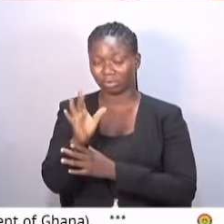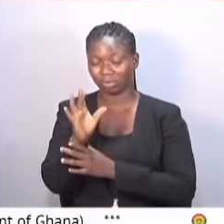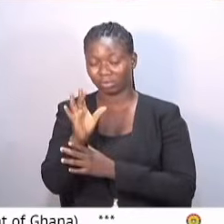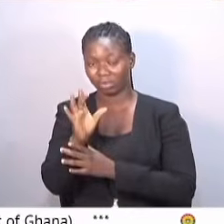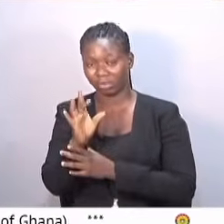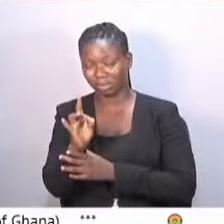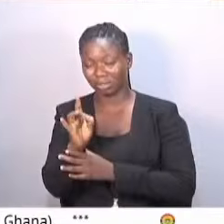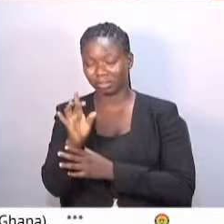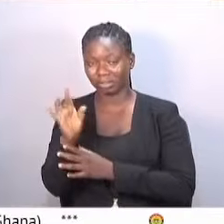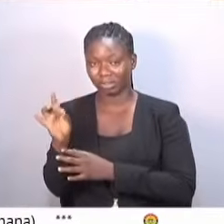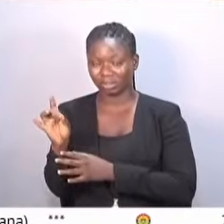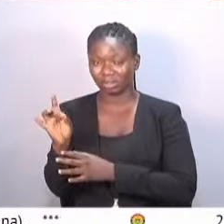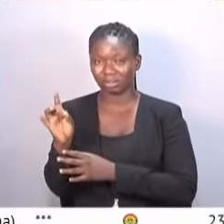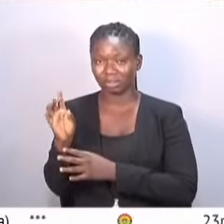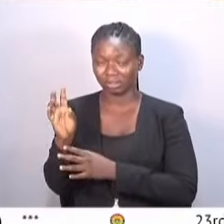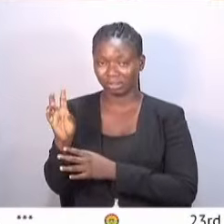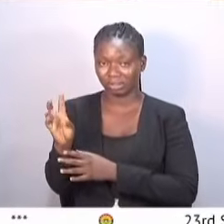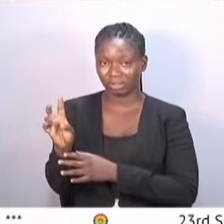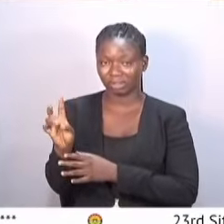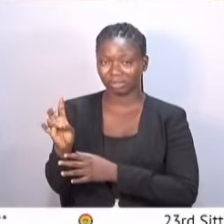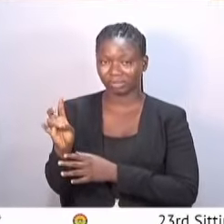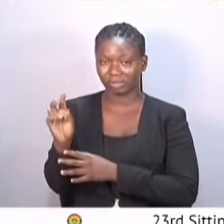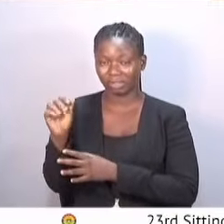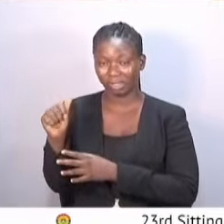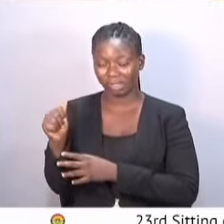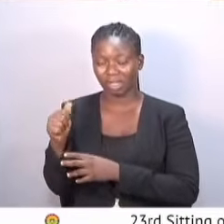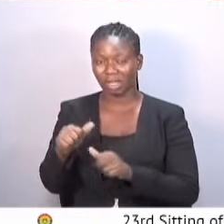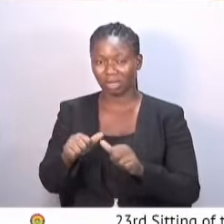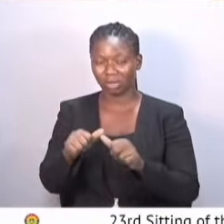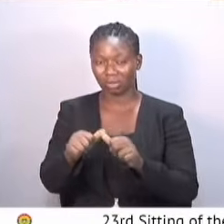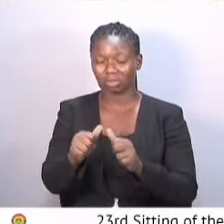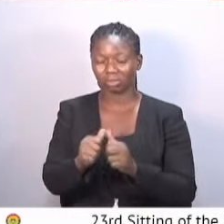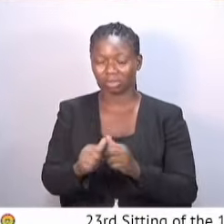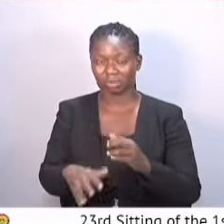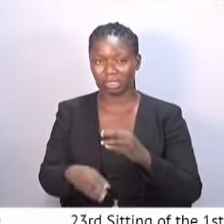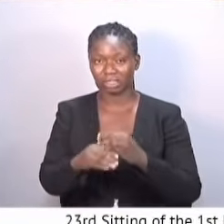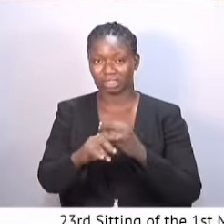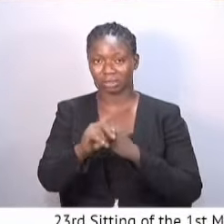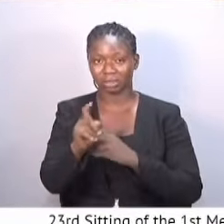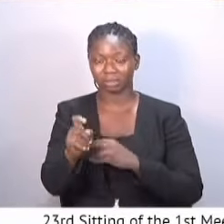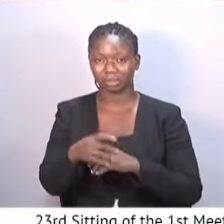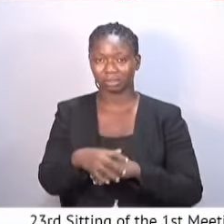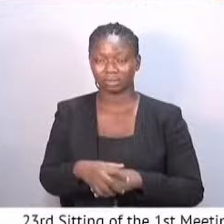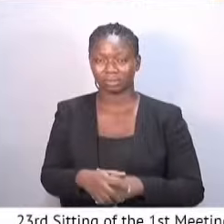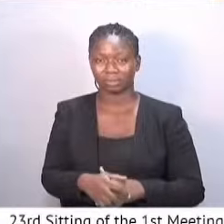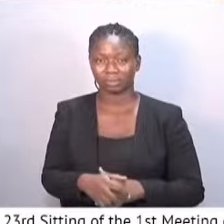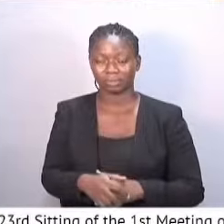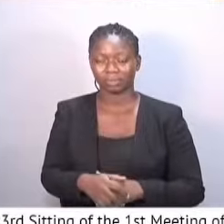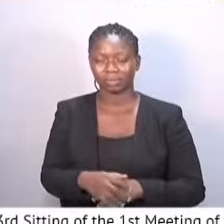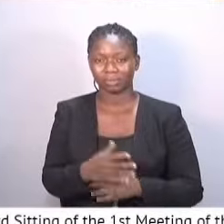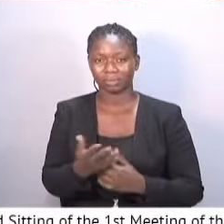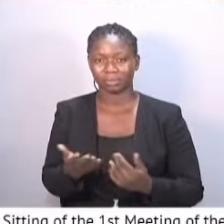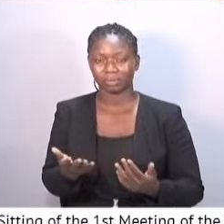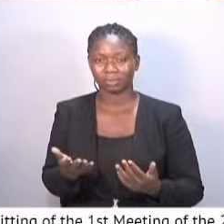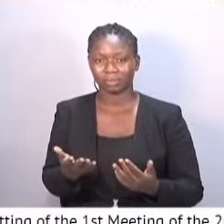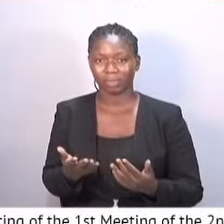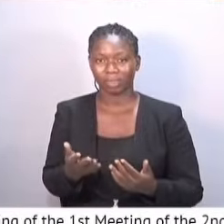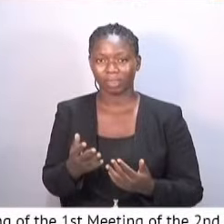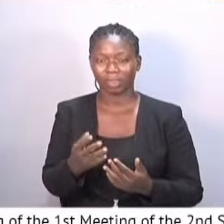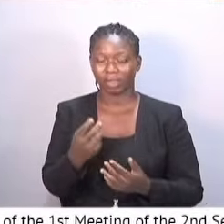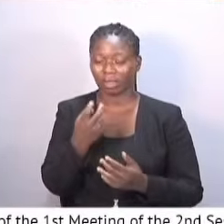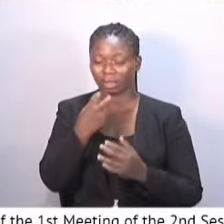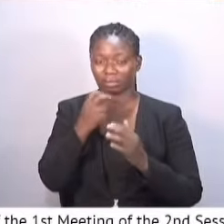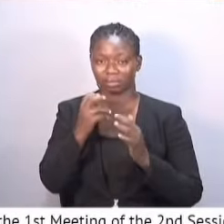and 88.7a, I proceed with my follow-up questions. And